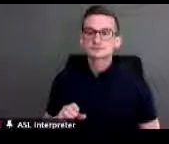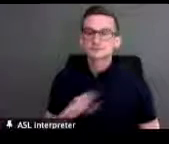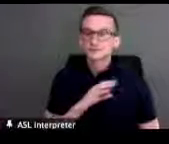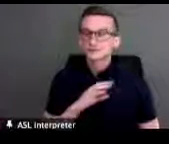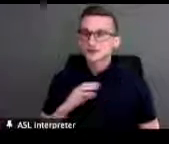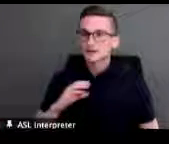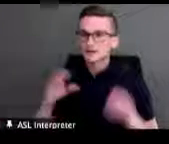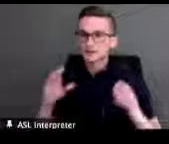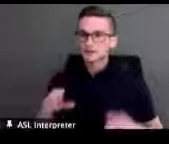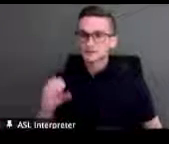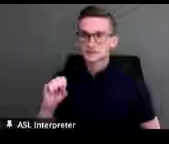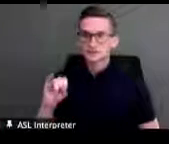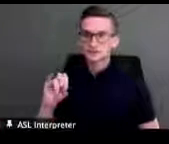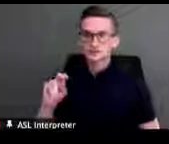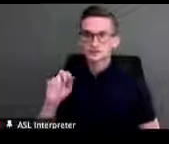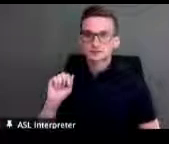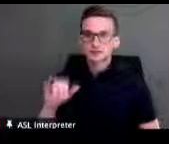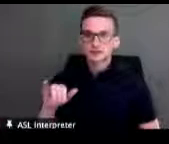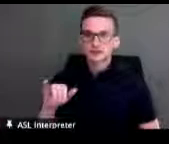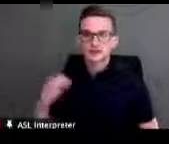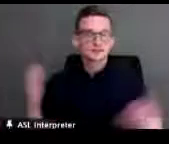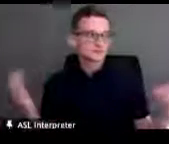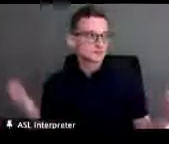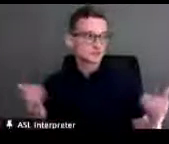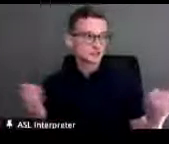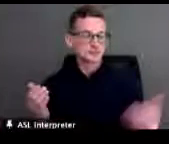Commissioner Sanai? Here.